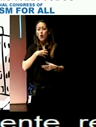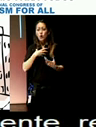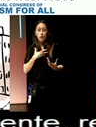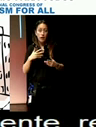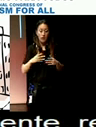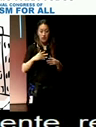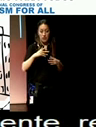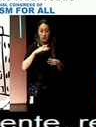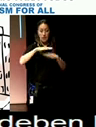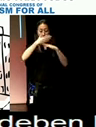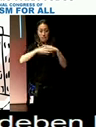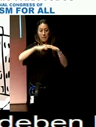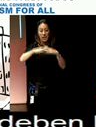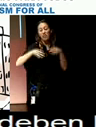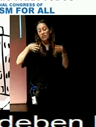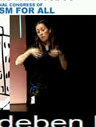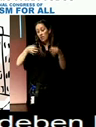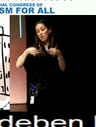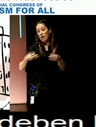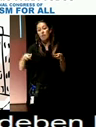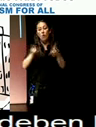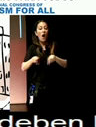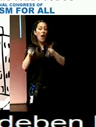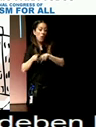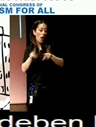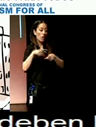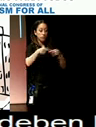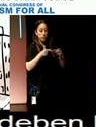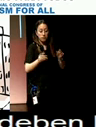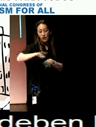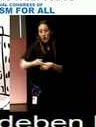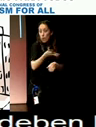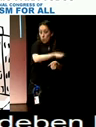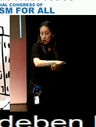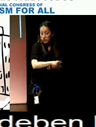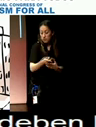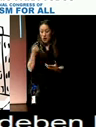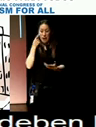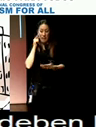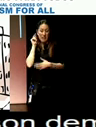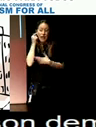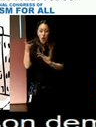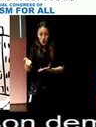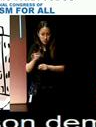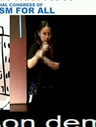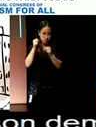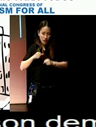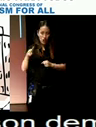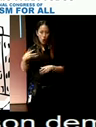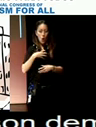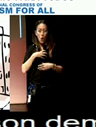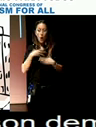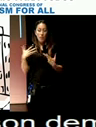you probably can see this on thousands of beaches. Don't you realize that